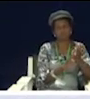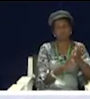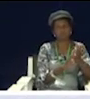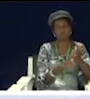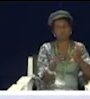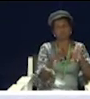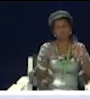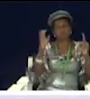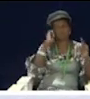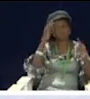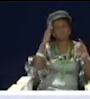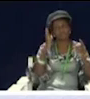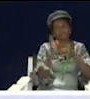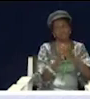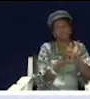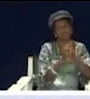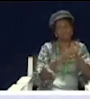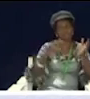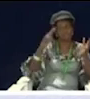but he knew the Bible offered.